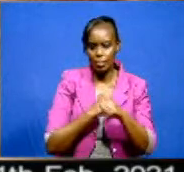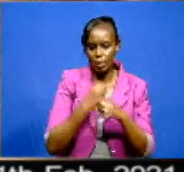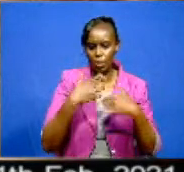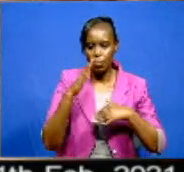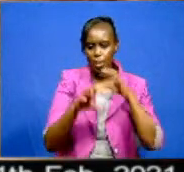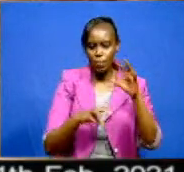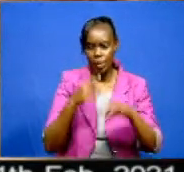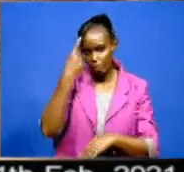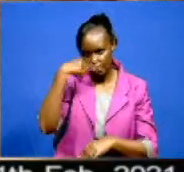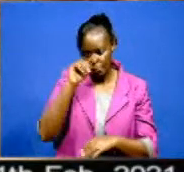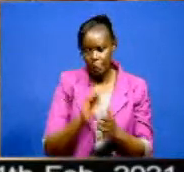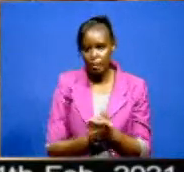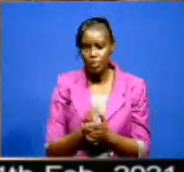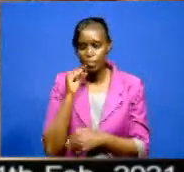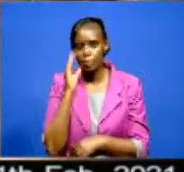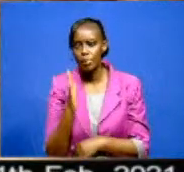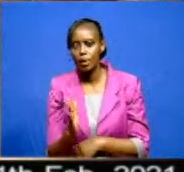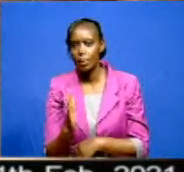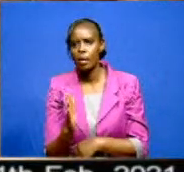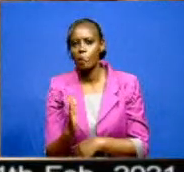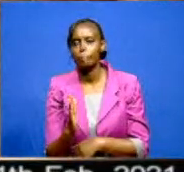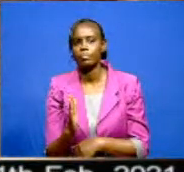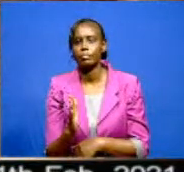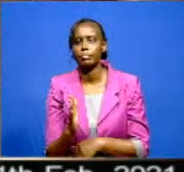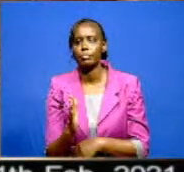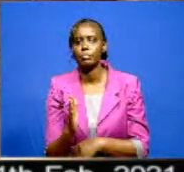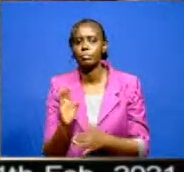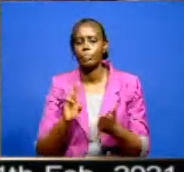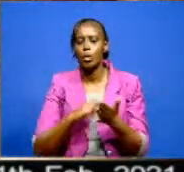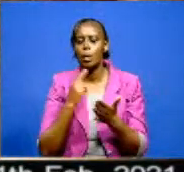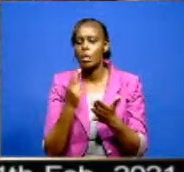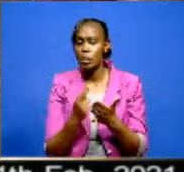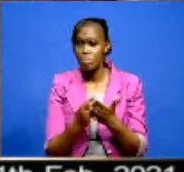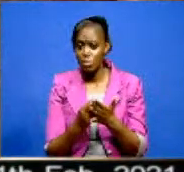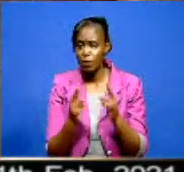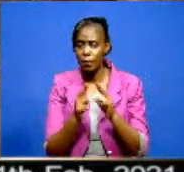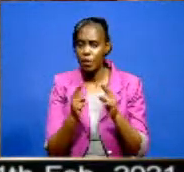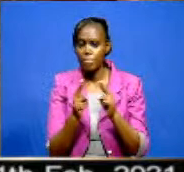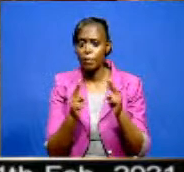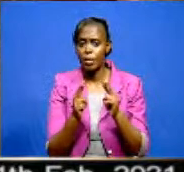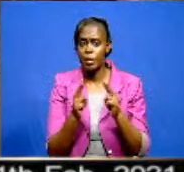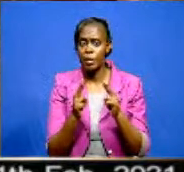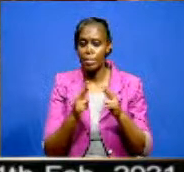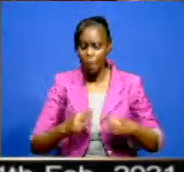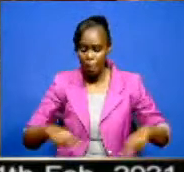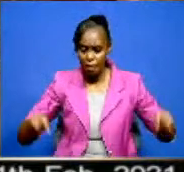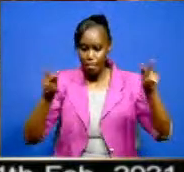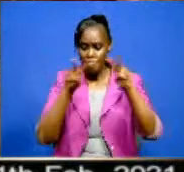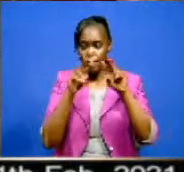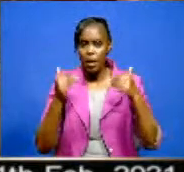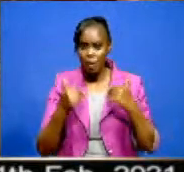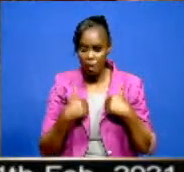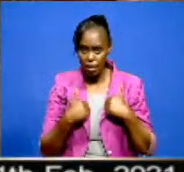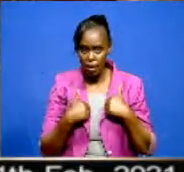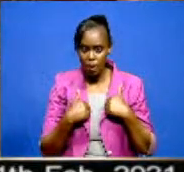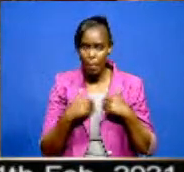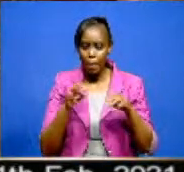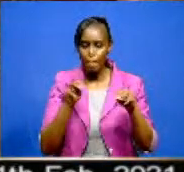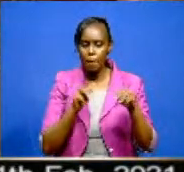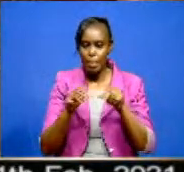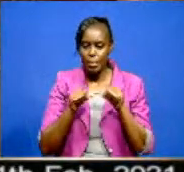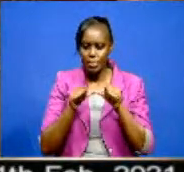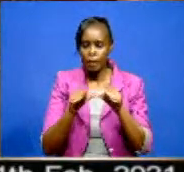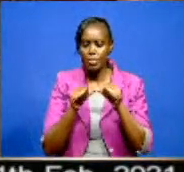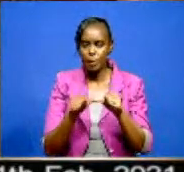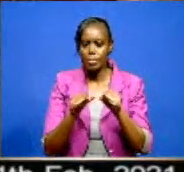policy. Madam Speaker, wildlife resources are valuable national endowments that must be managed sustainably